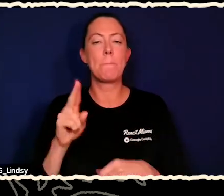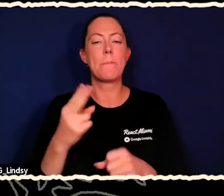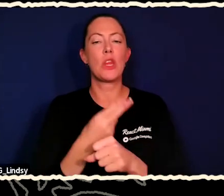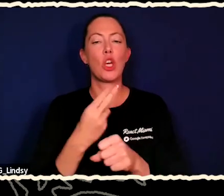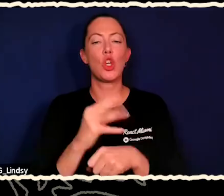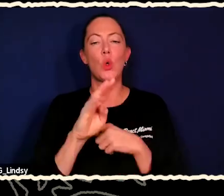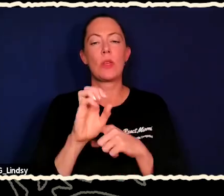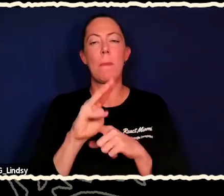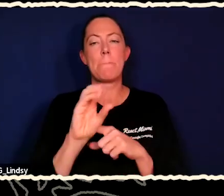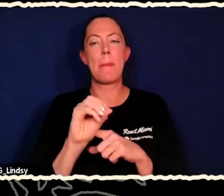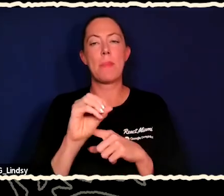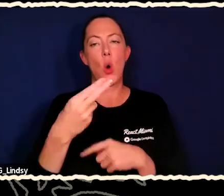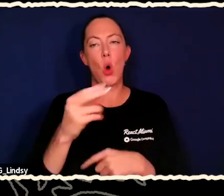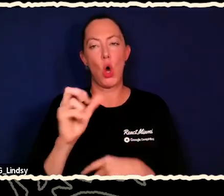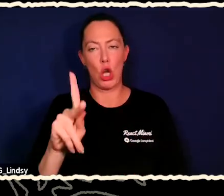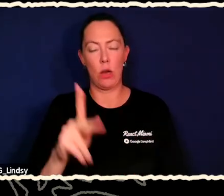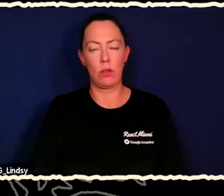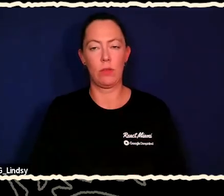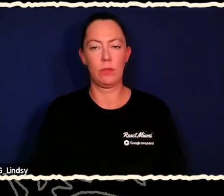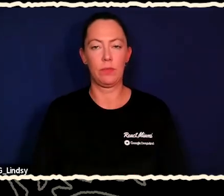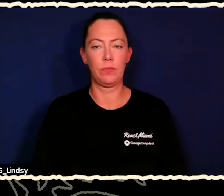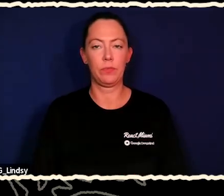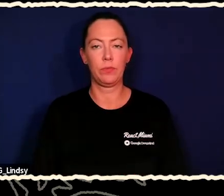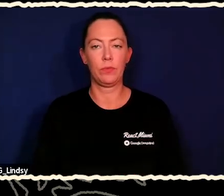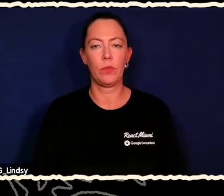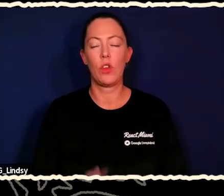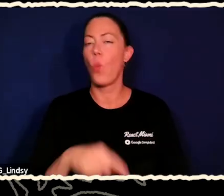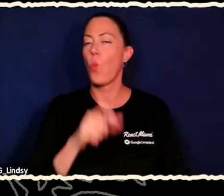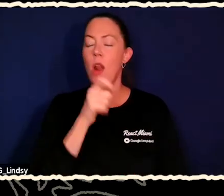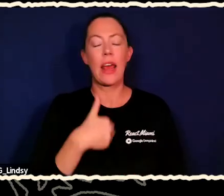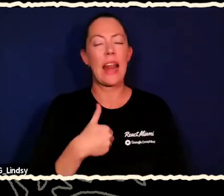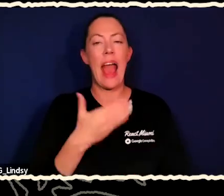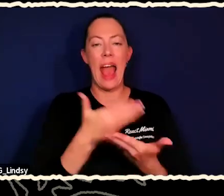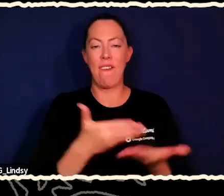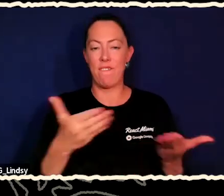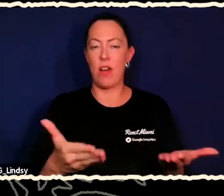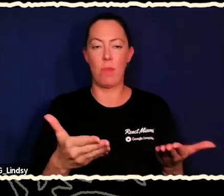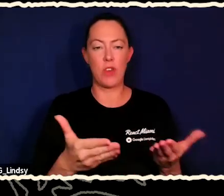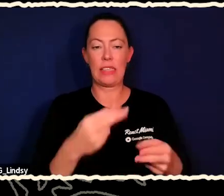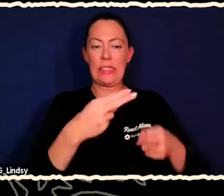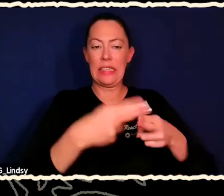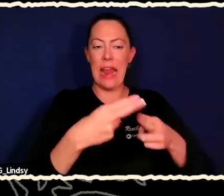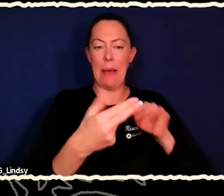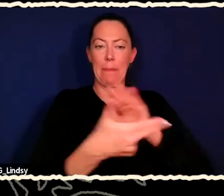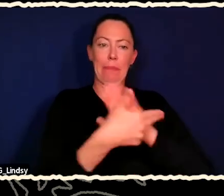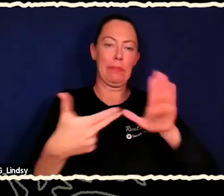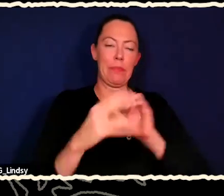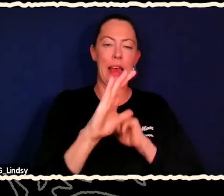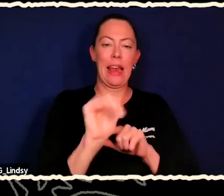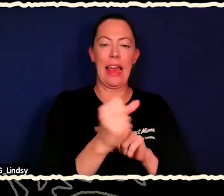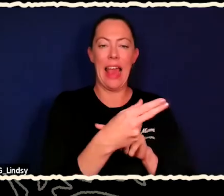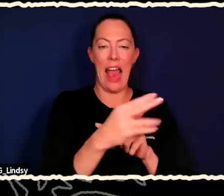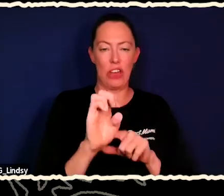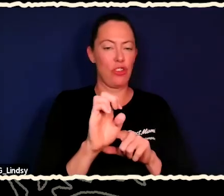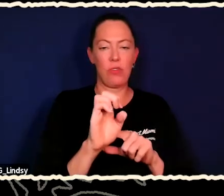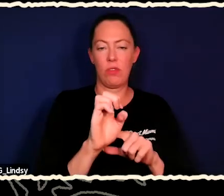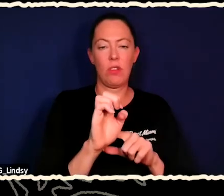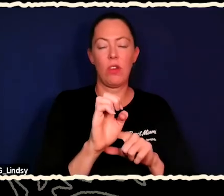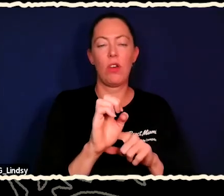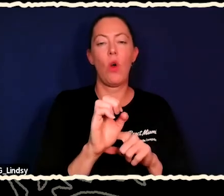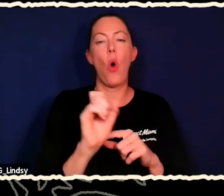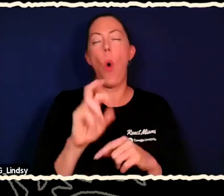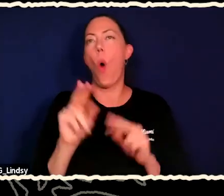So instead of actually having an object named cache or looking up fields like name